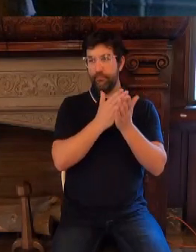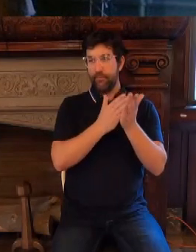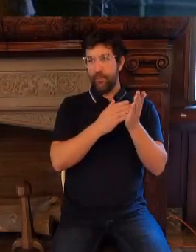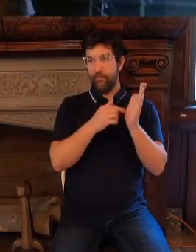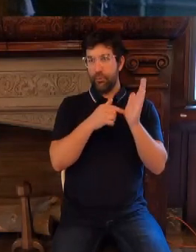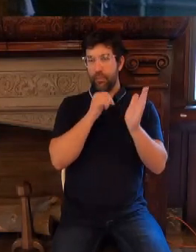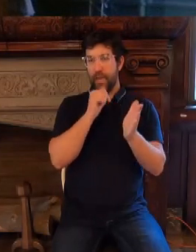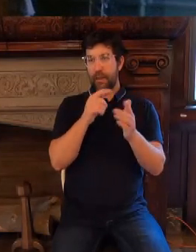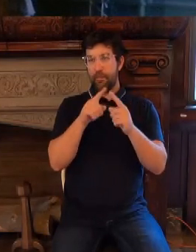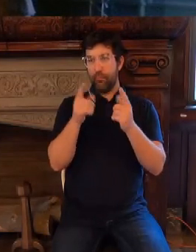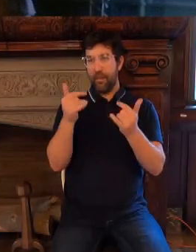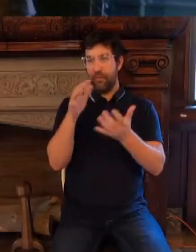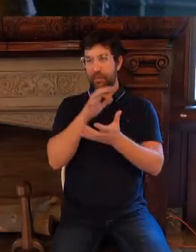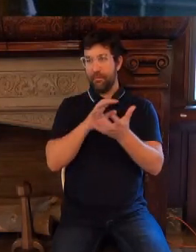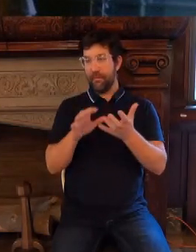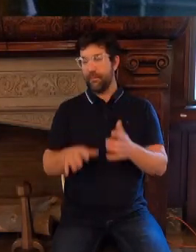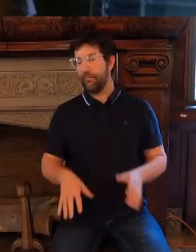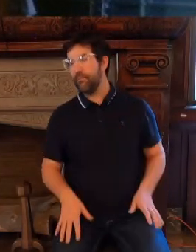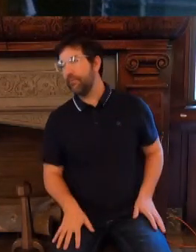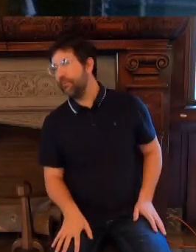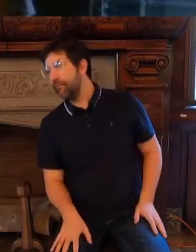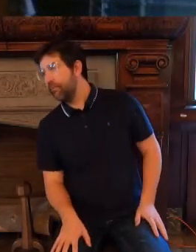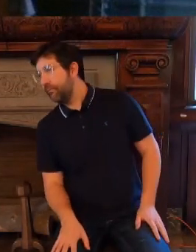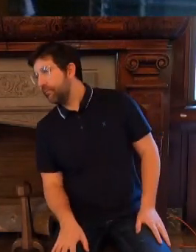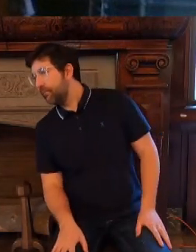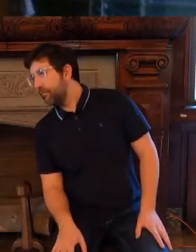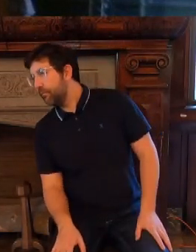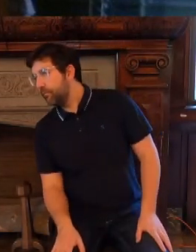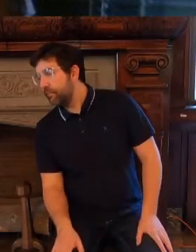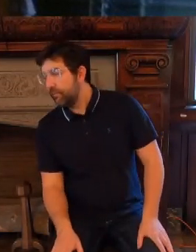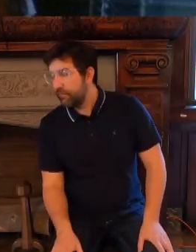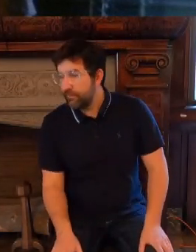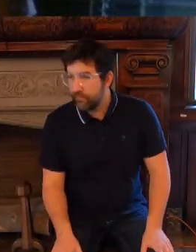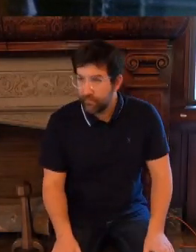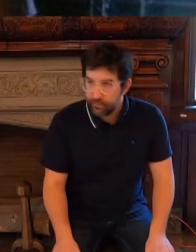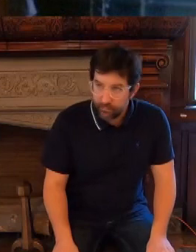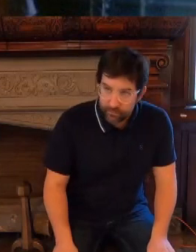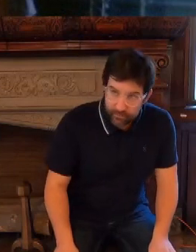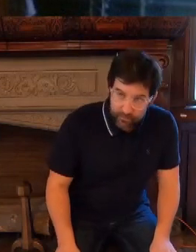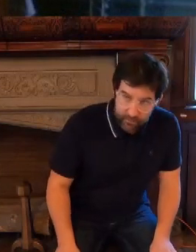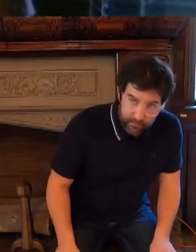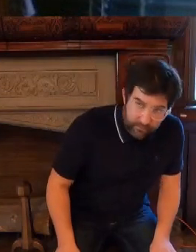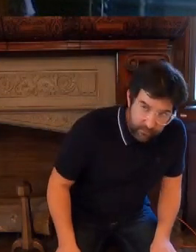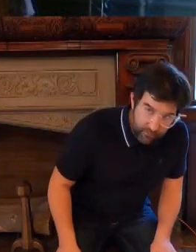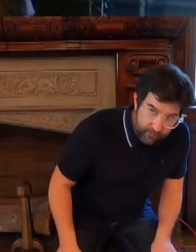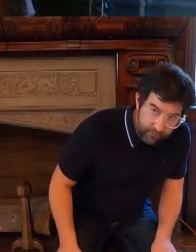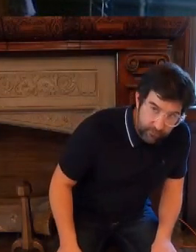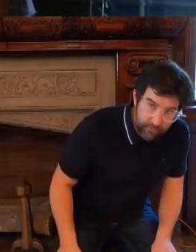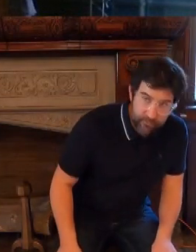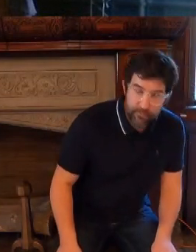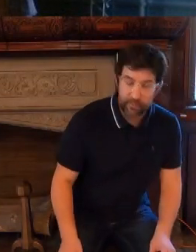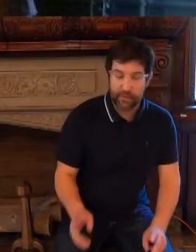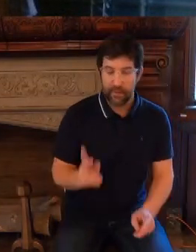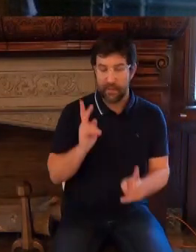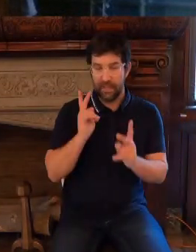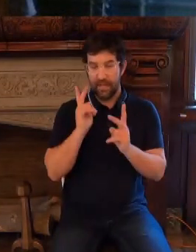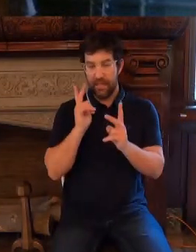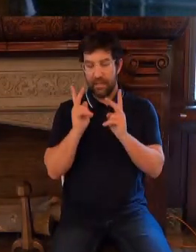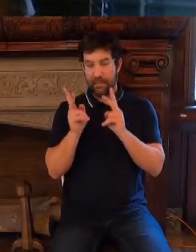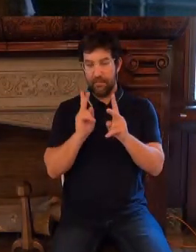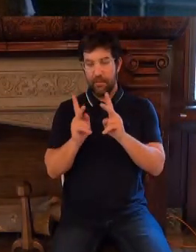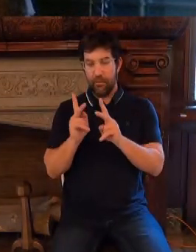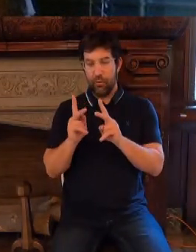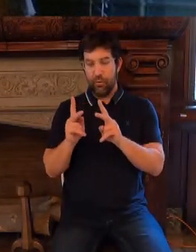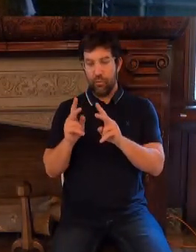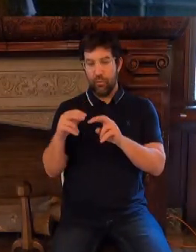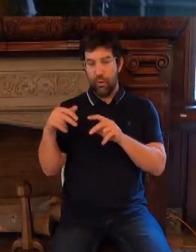mixed right now. One other observation at that particular intersection is I often see people crossing from the hospital on